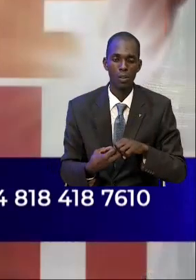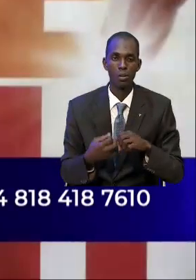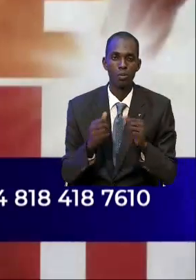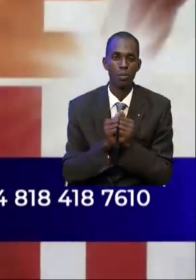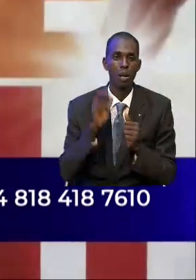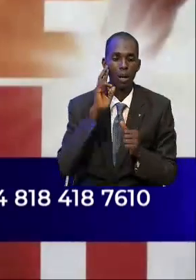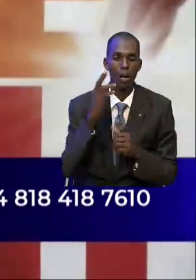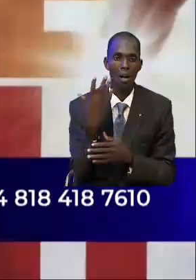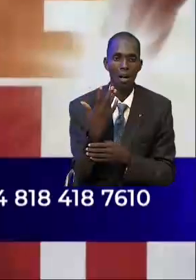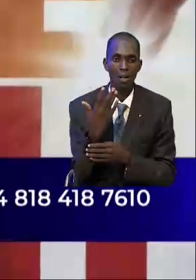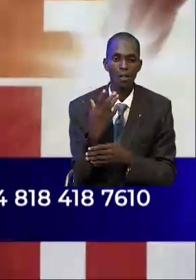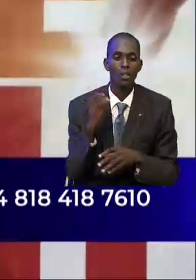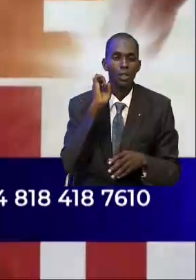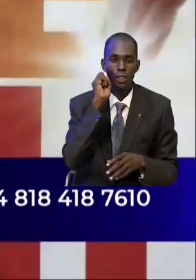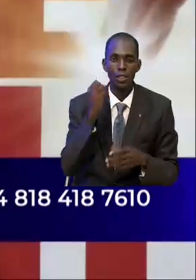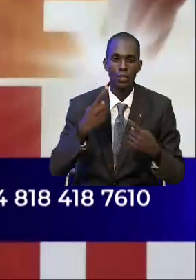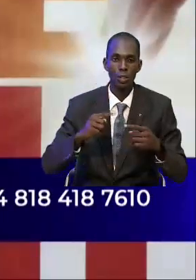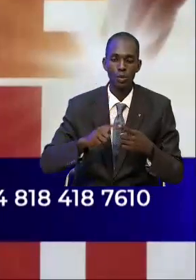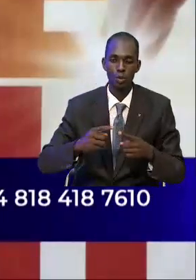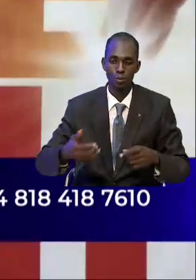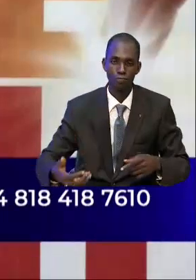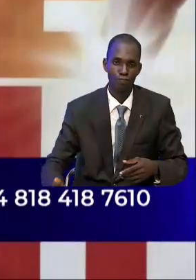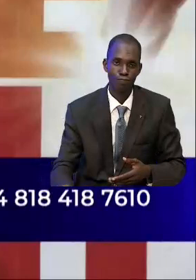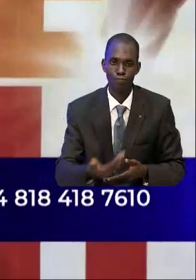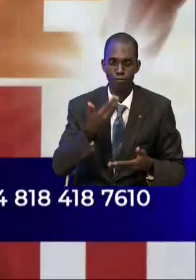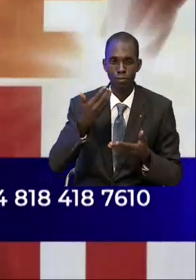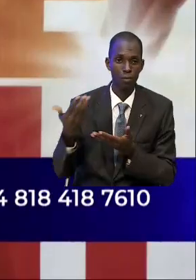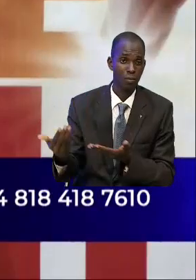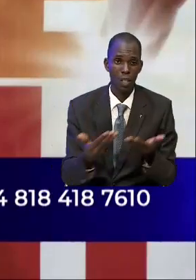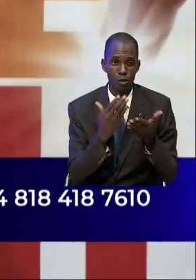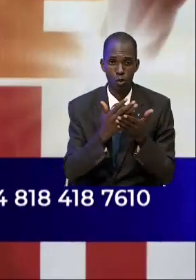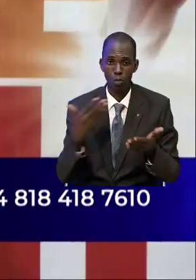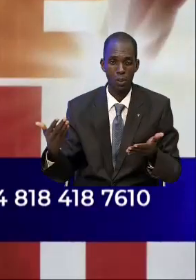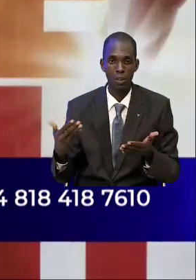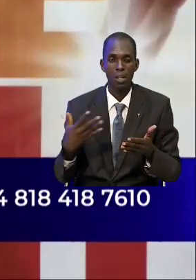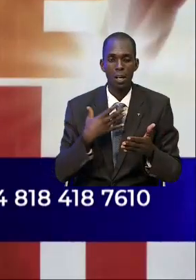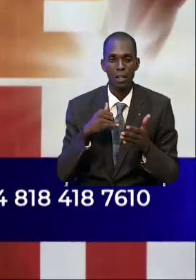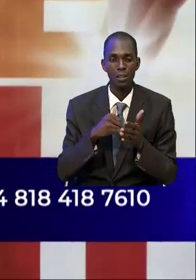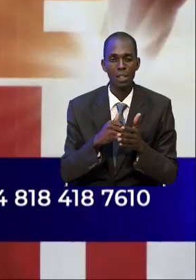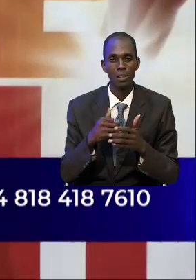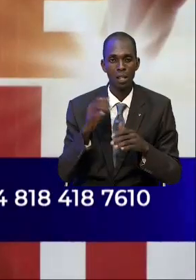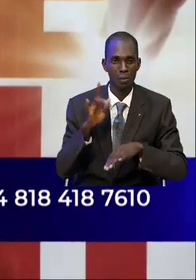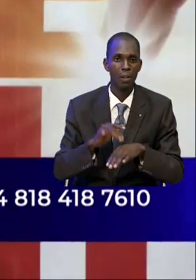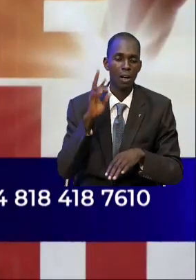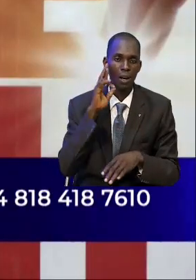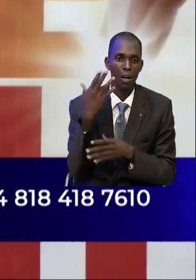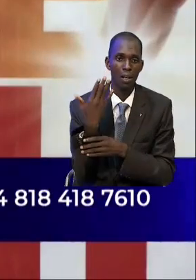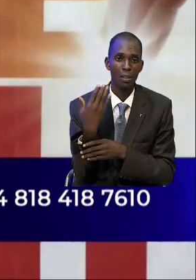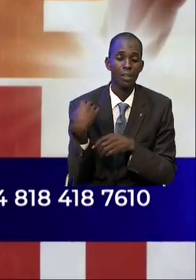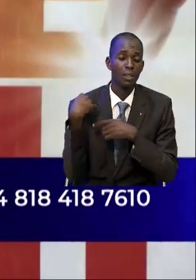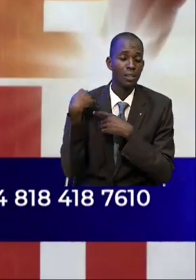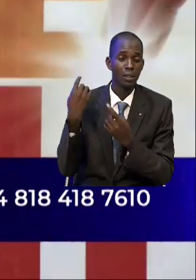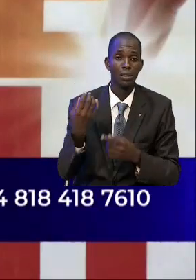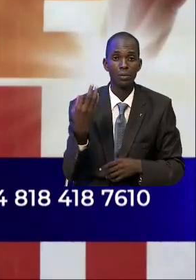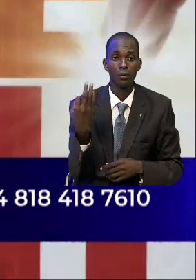a dislocation of my hand. I tried to carry a bag and all of a sudden, I had a dislocation of my hand.